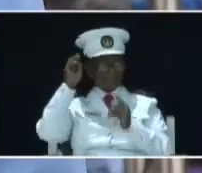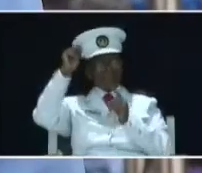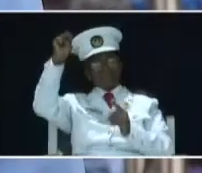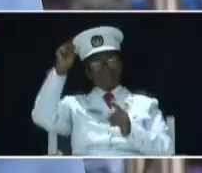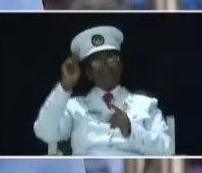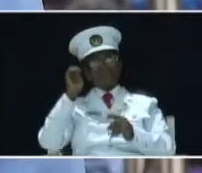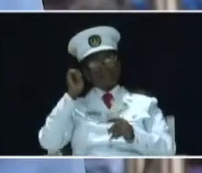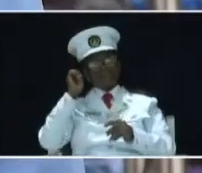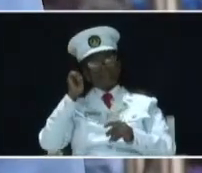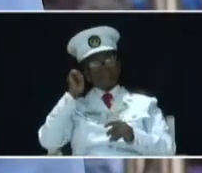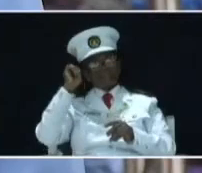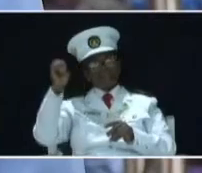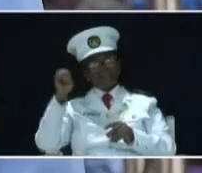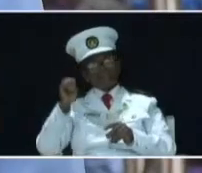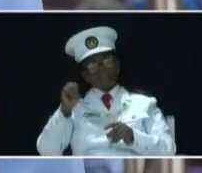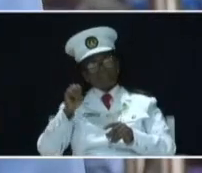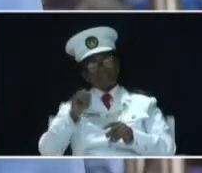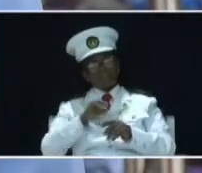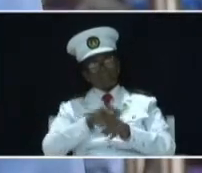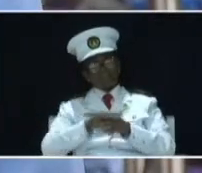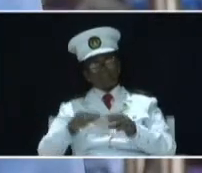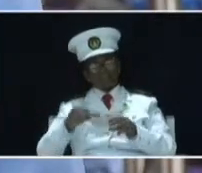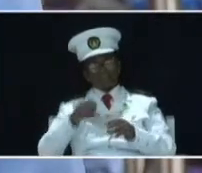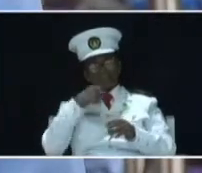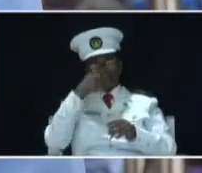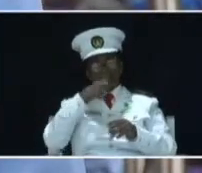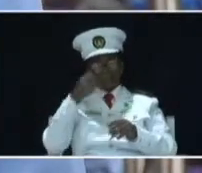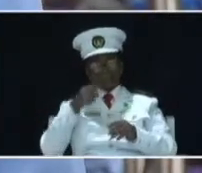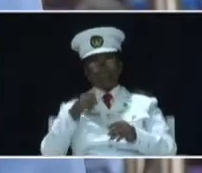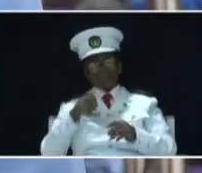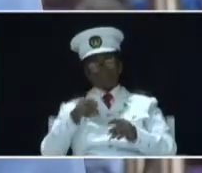He barely speaks above whispers.